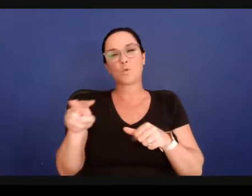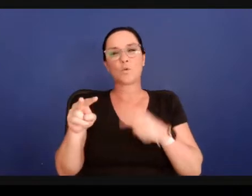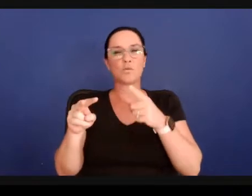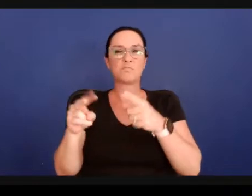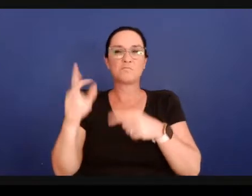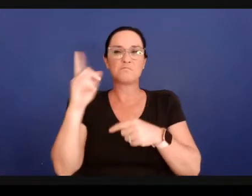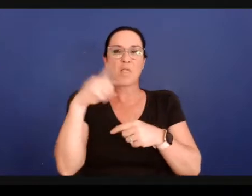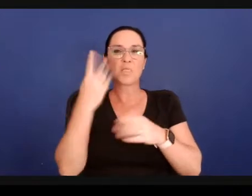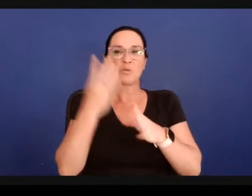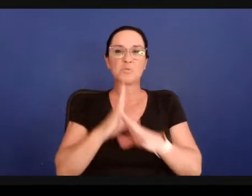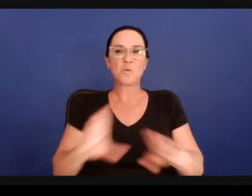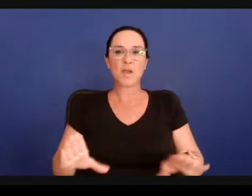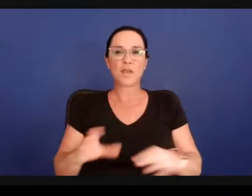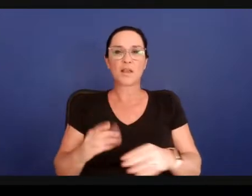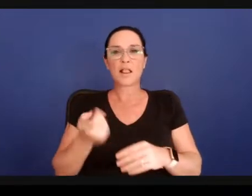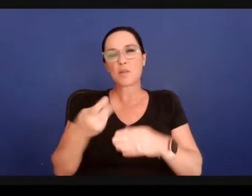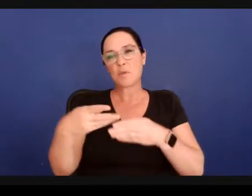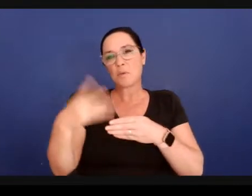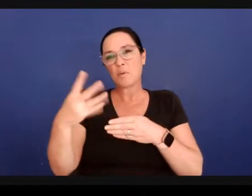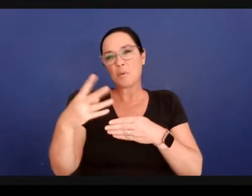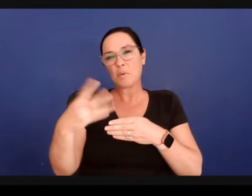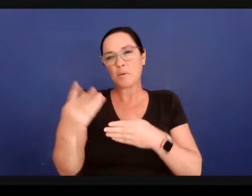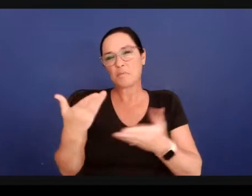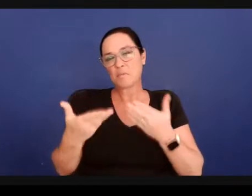bit of fume coming up right in here, perhaps.